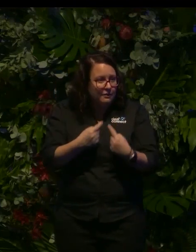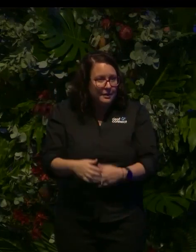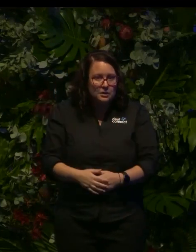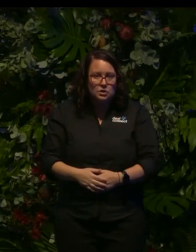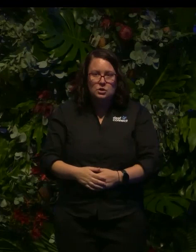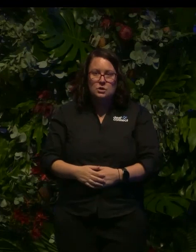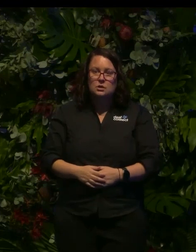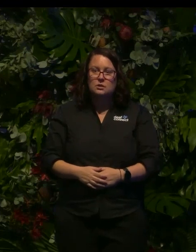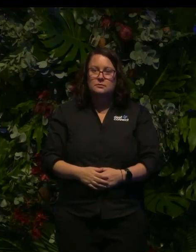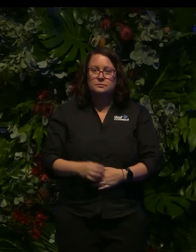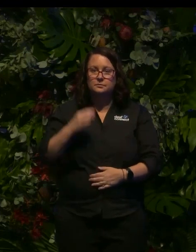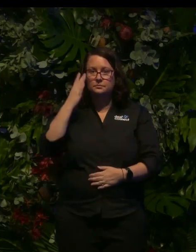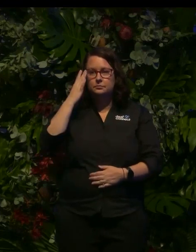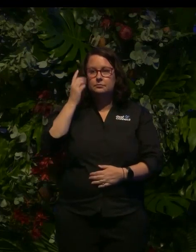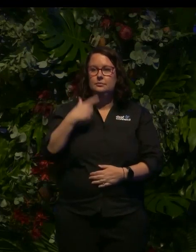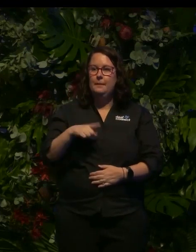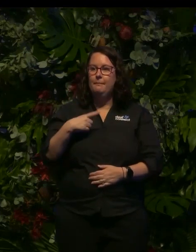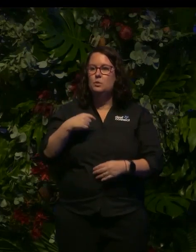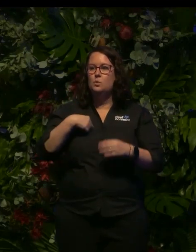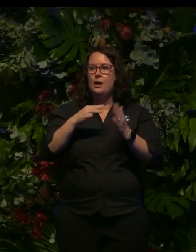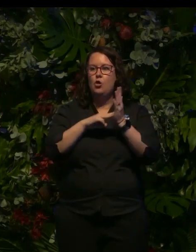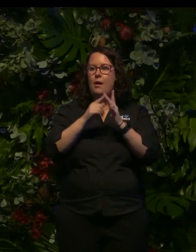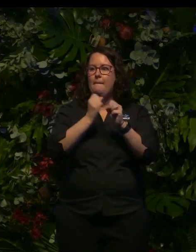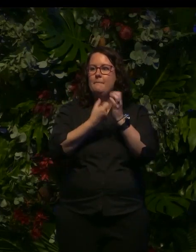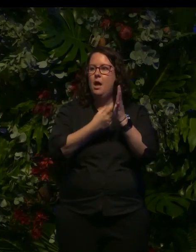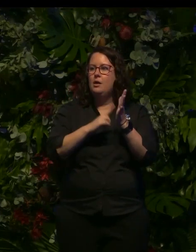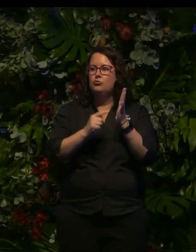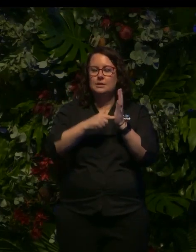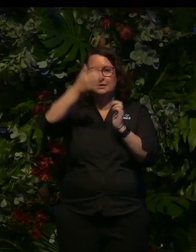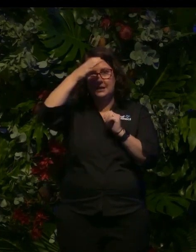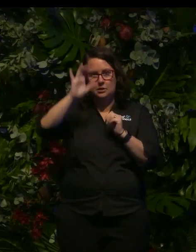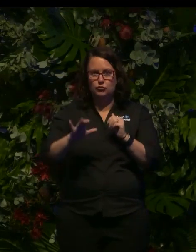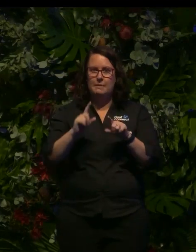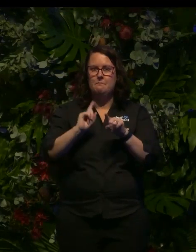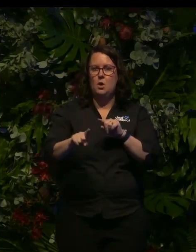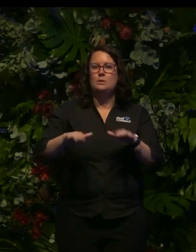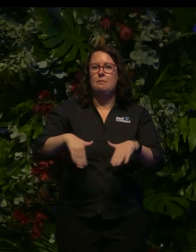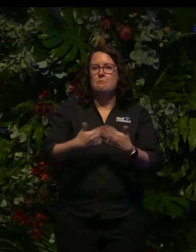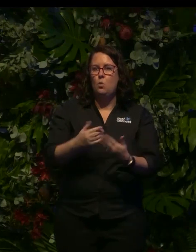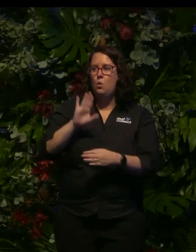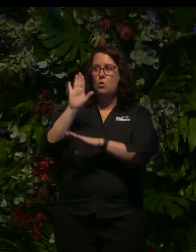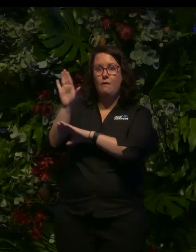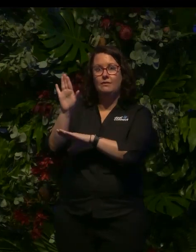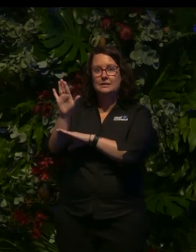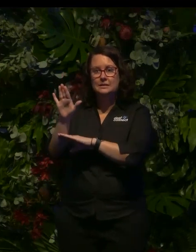go to, because we're a migrant country, about 51% of Australians are either born overseas